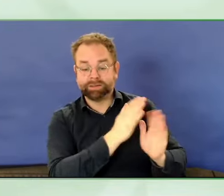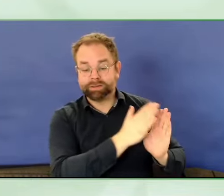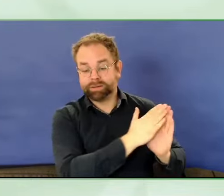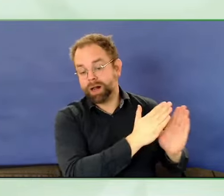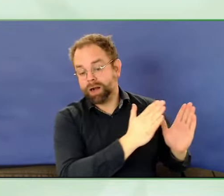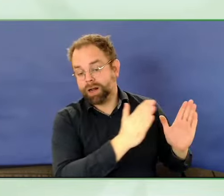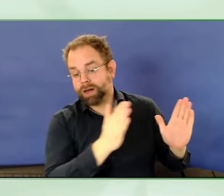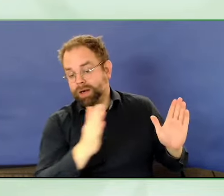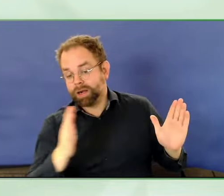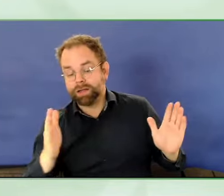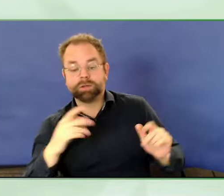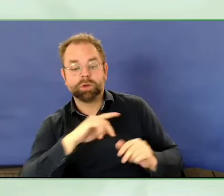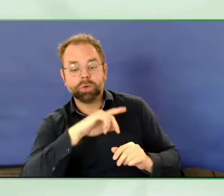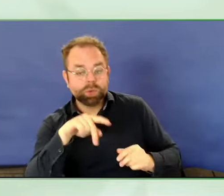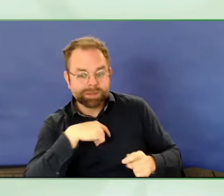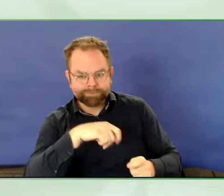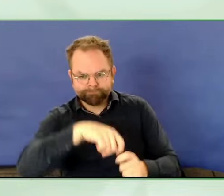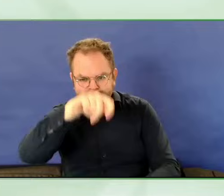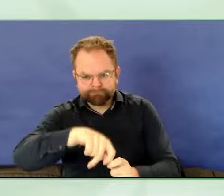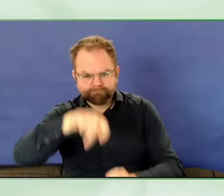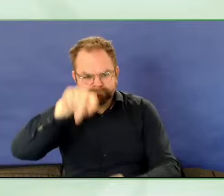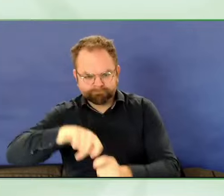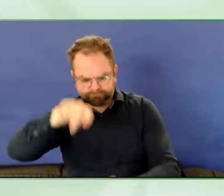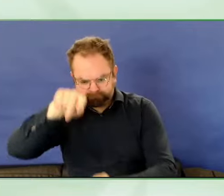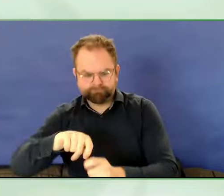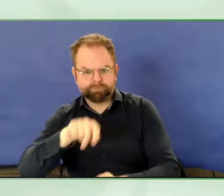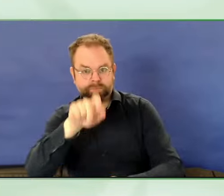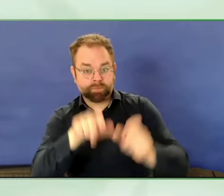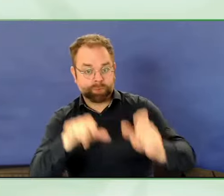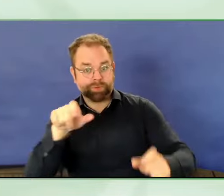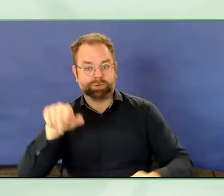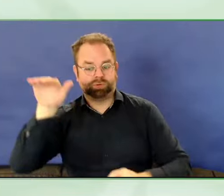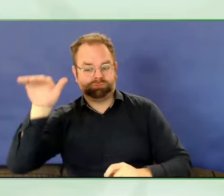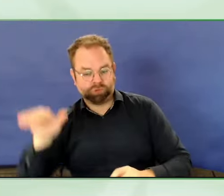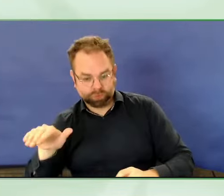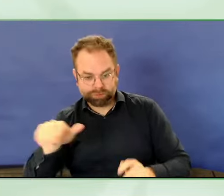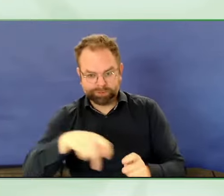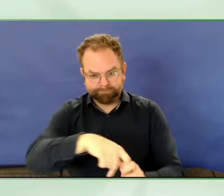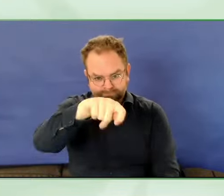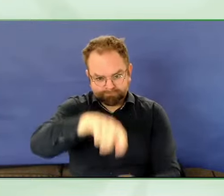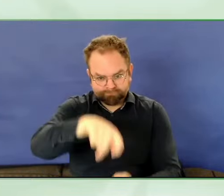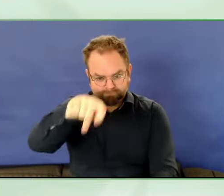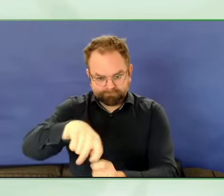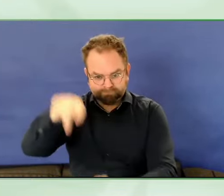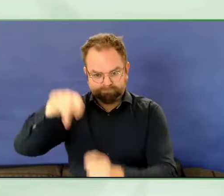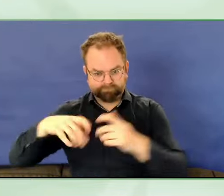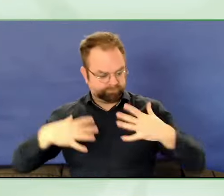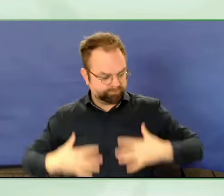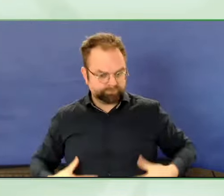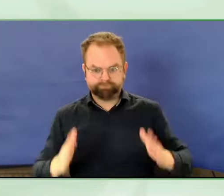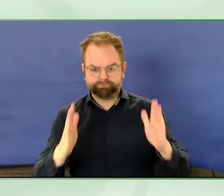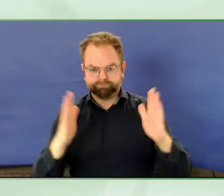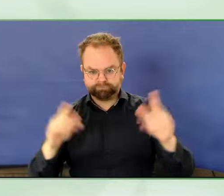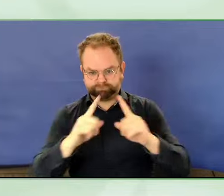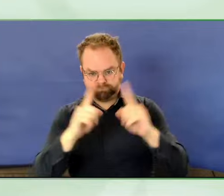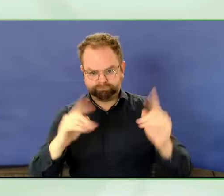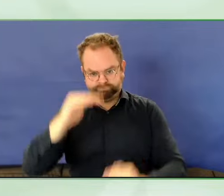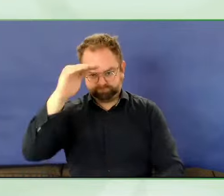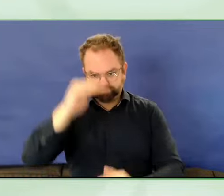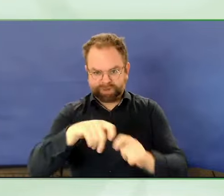and accessible fashion product, and how can we create a fully accessible fashion world. So in the last